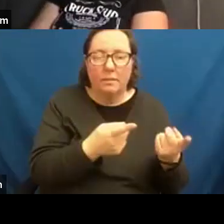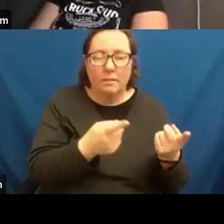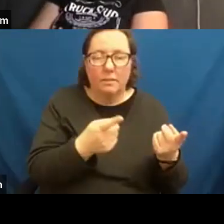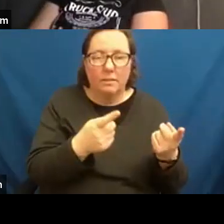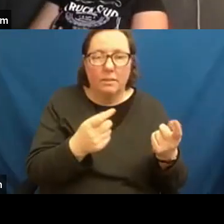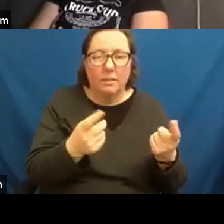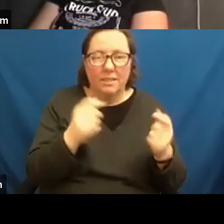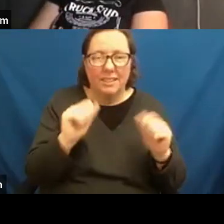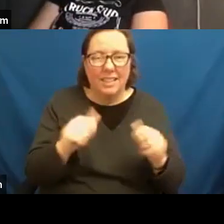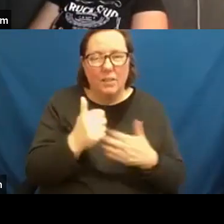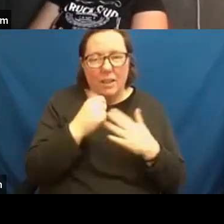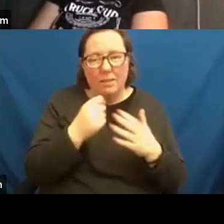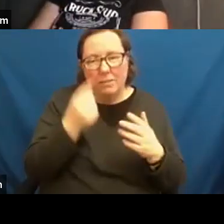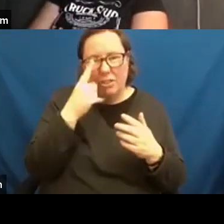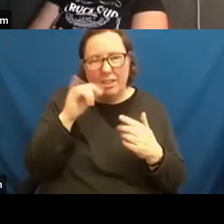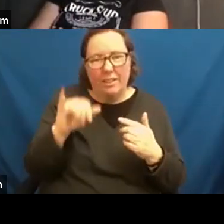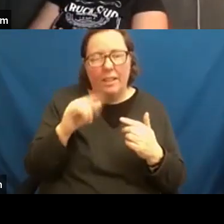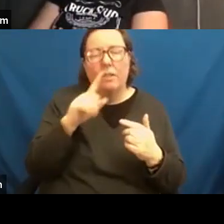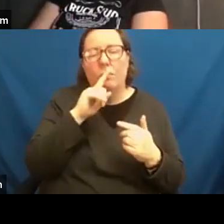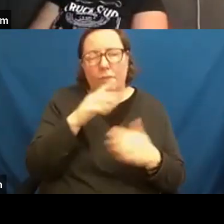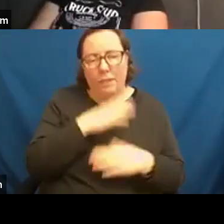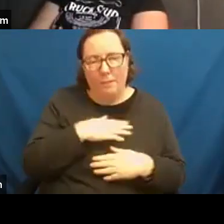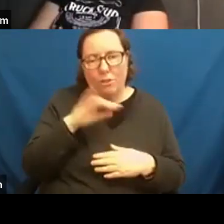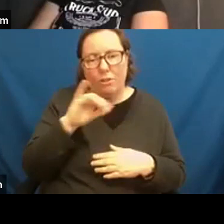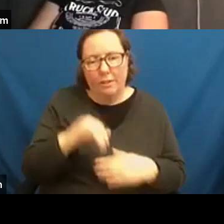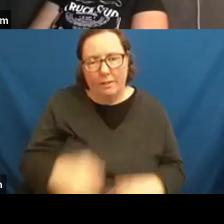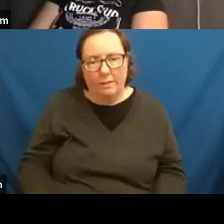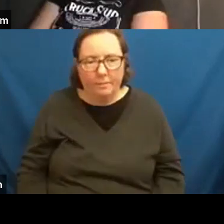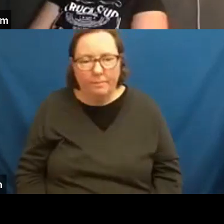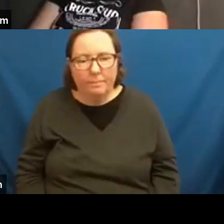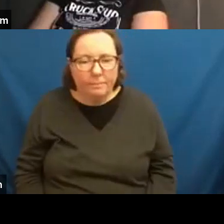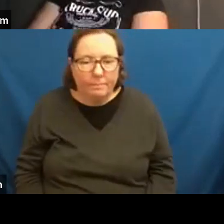me understand that, I would be greatly appreciated.